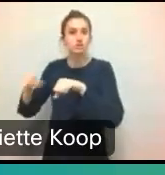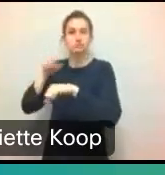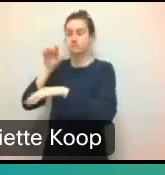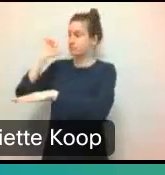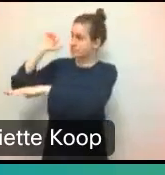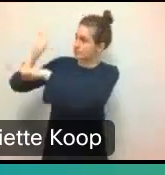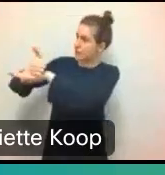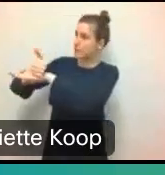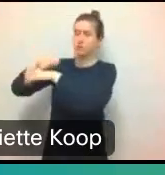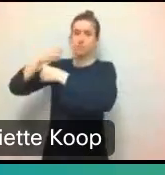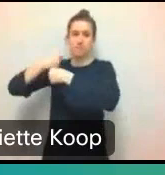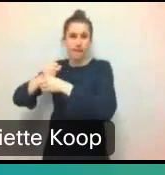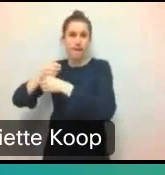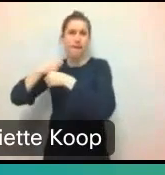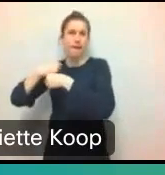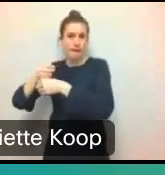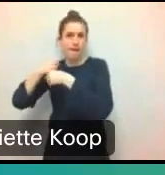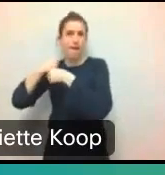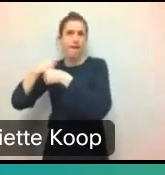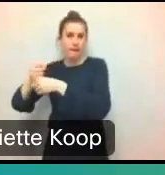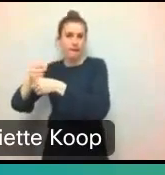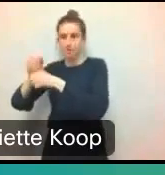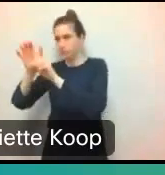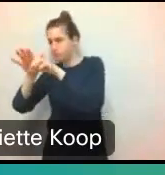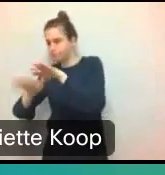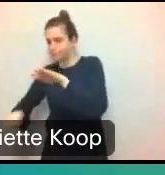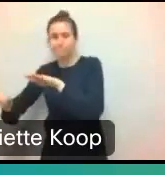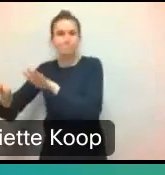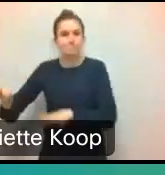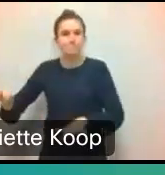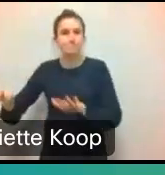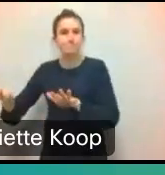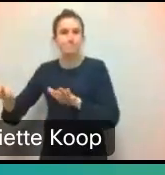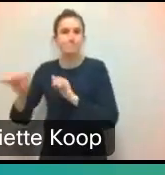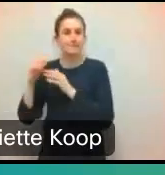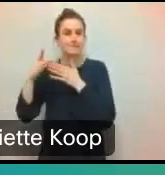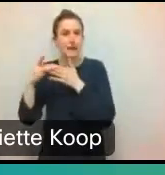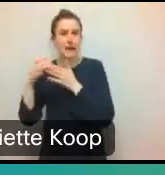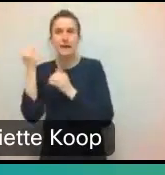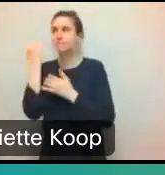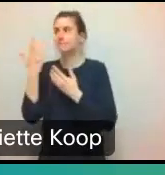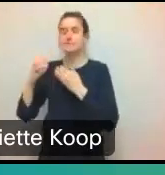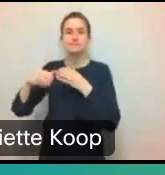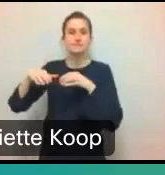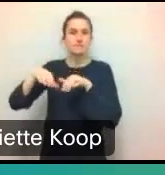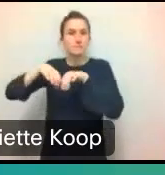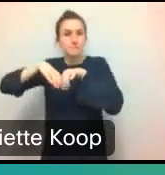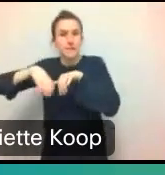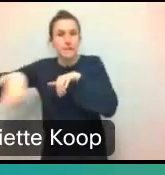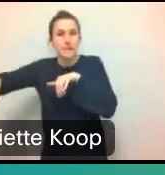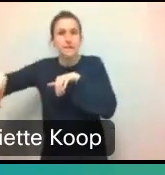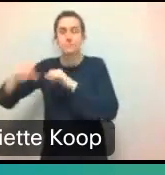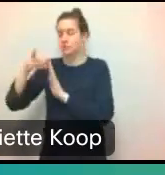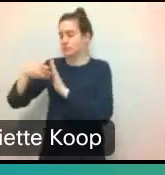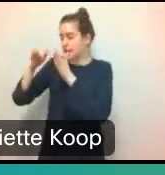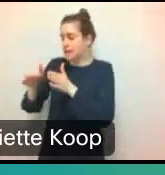then you build the structure surrounding it. It's a guide, whether it's the beams or it's the designer